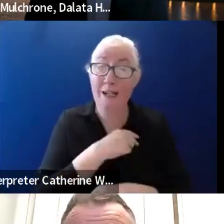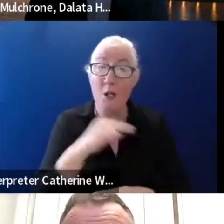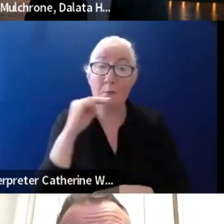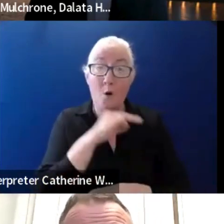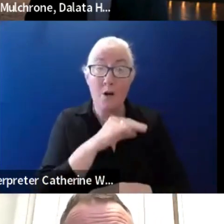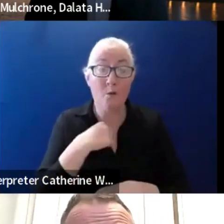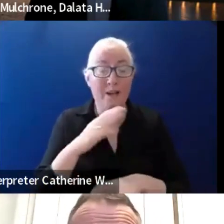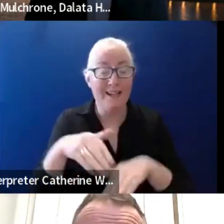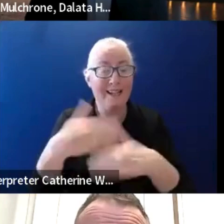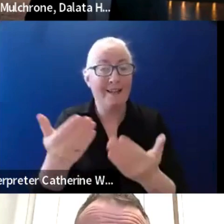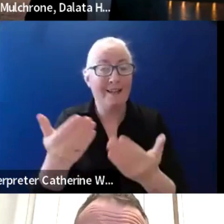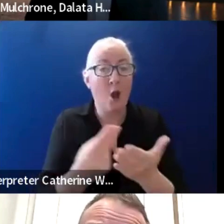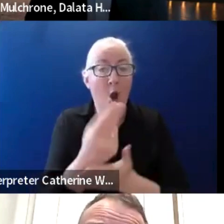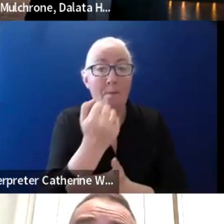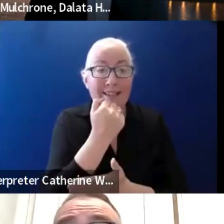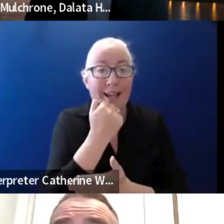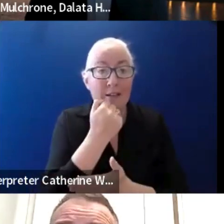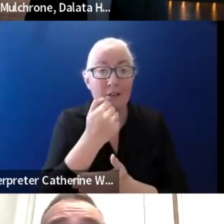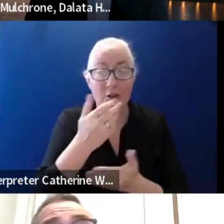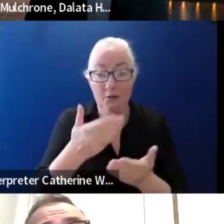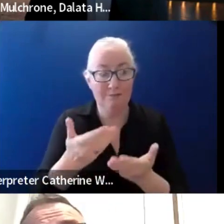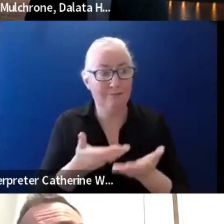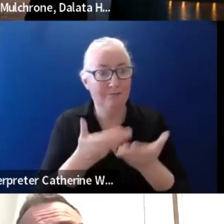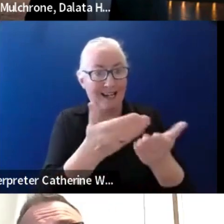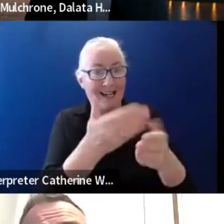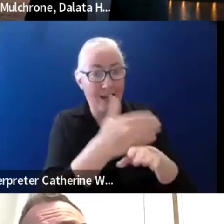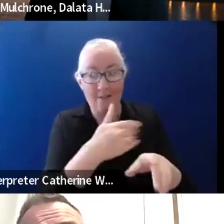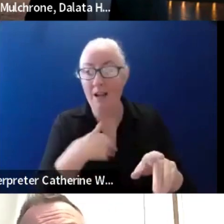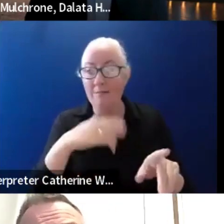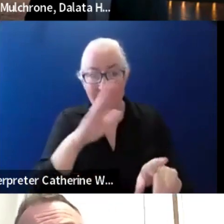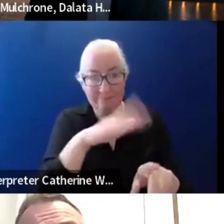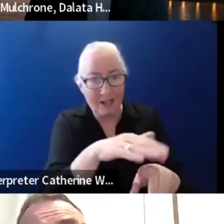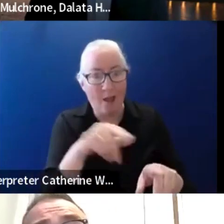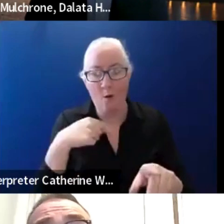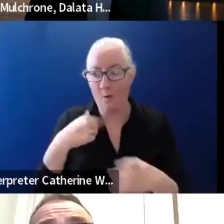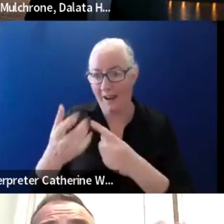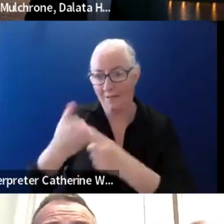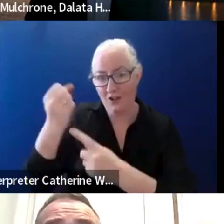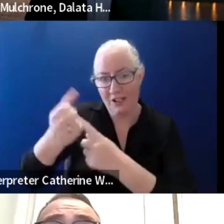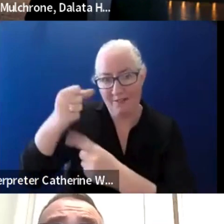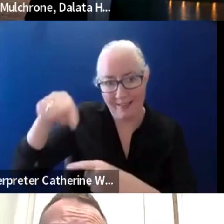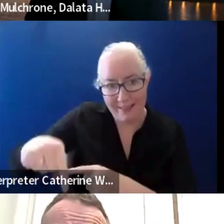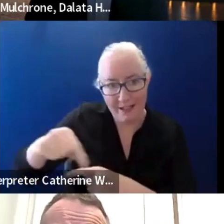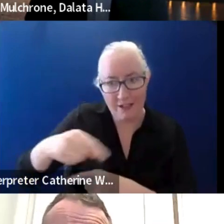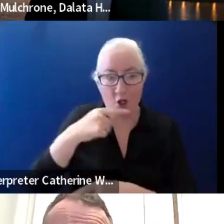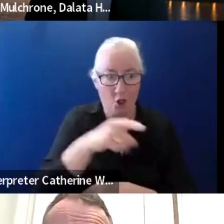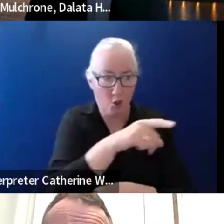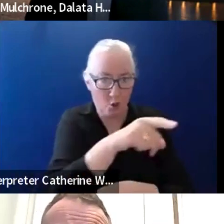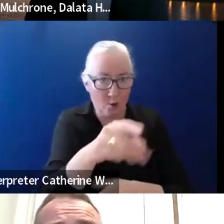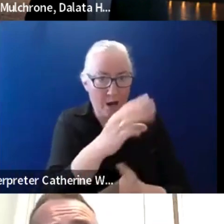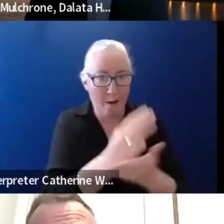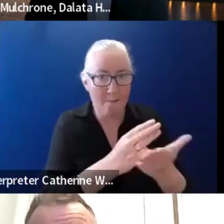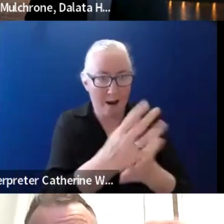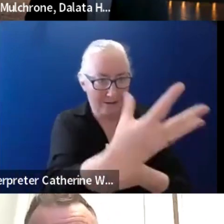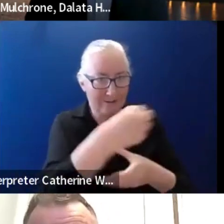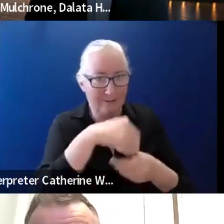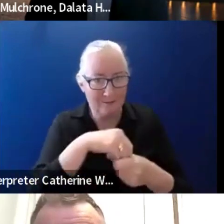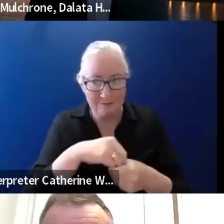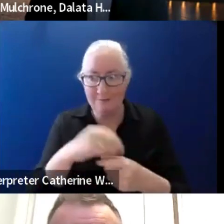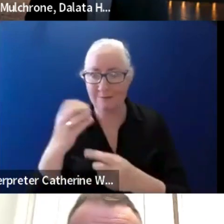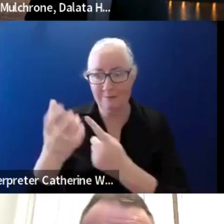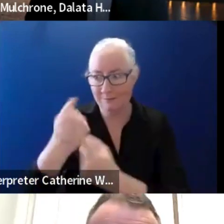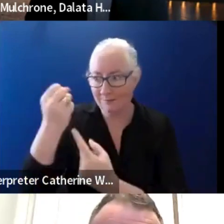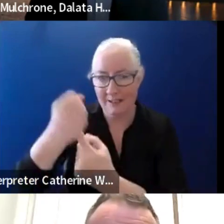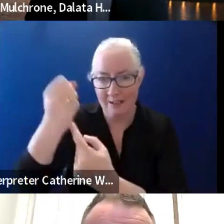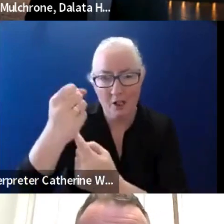the updates to the staff along the way to say, this is what we've achieved, this is how we've got here, and that you're part of it as well, so that we're